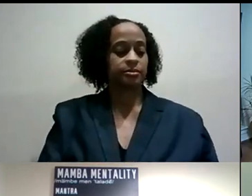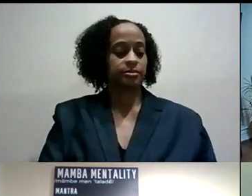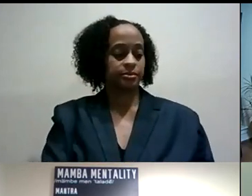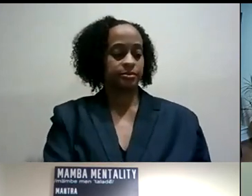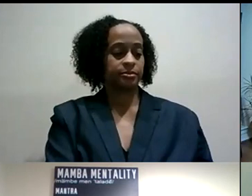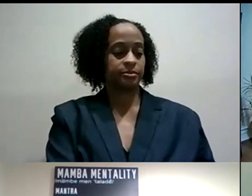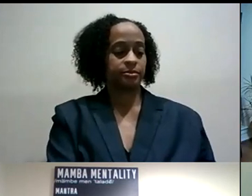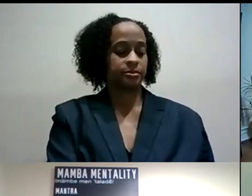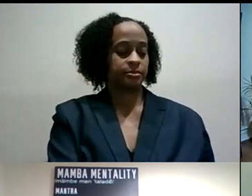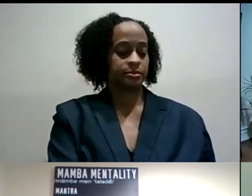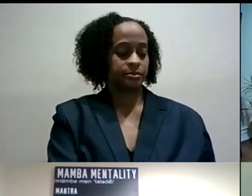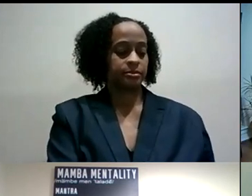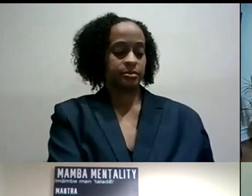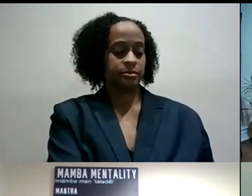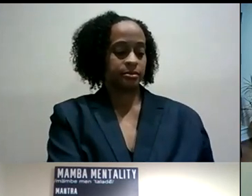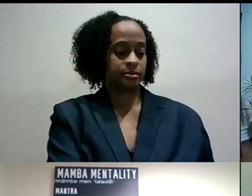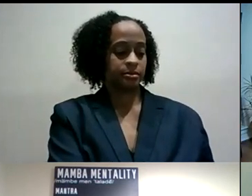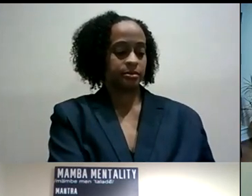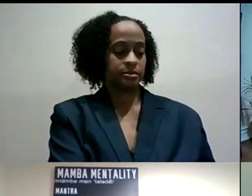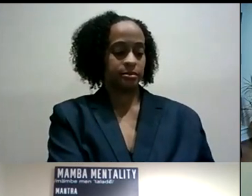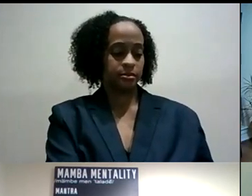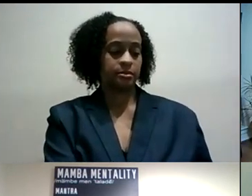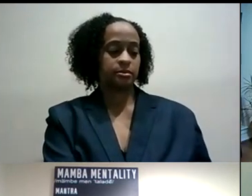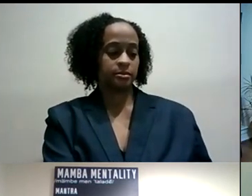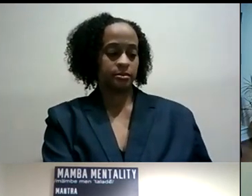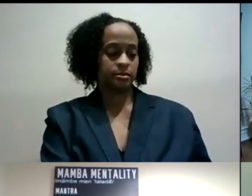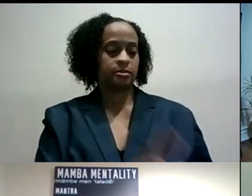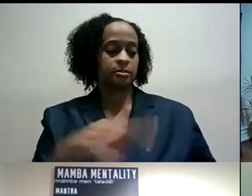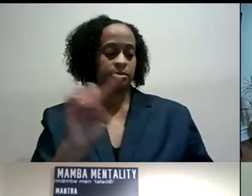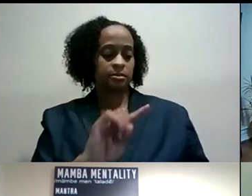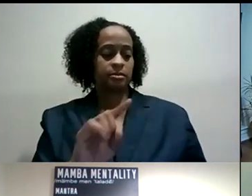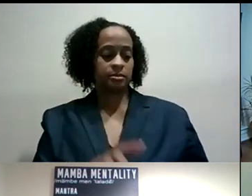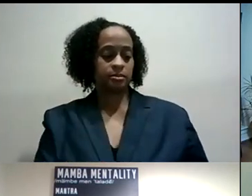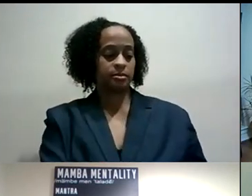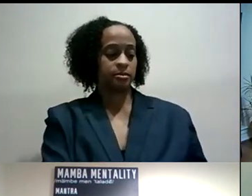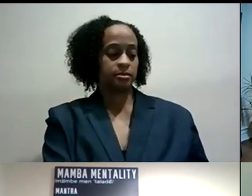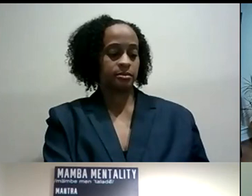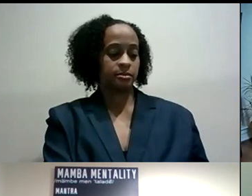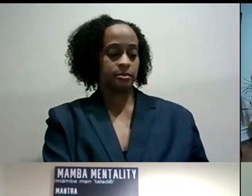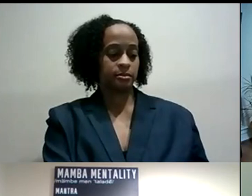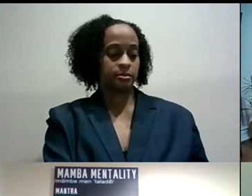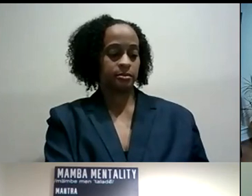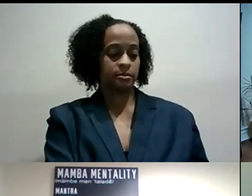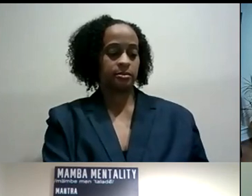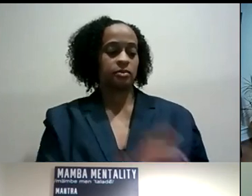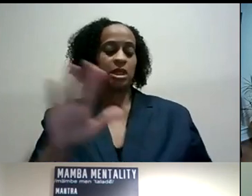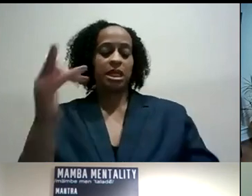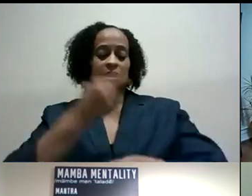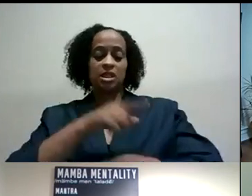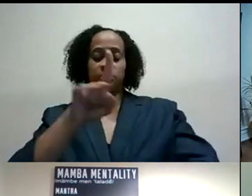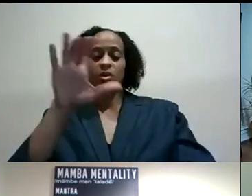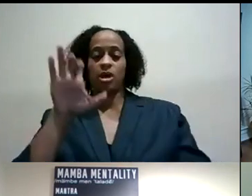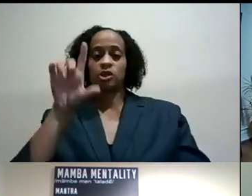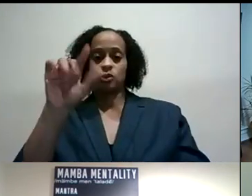man forever, for he is indeed flesh, yet his days shall be 120